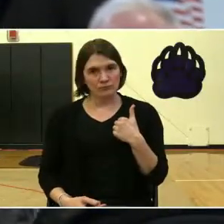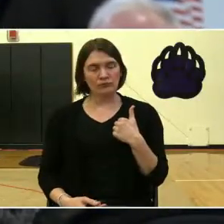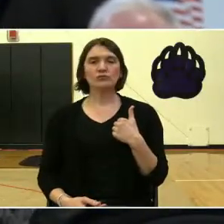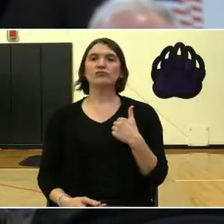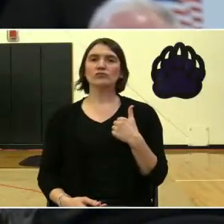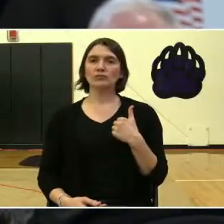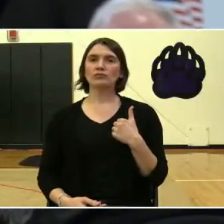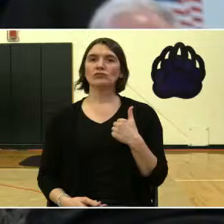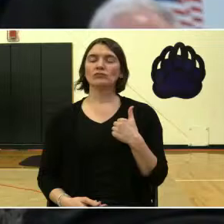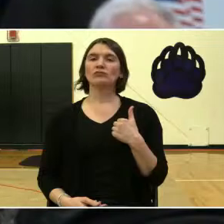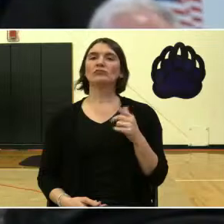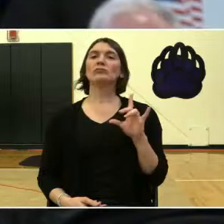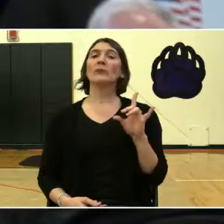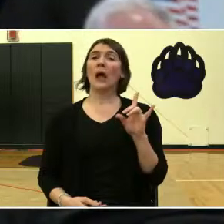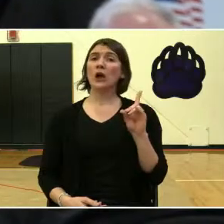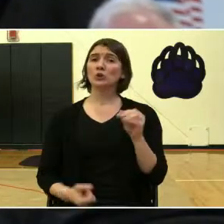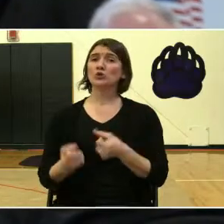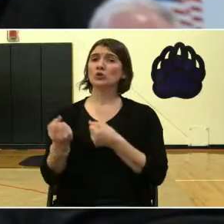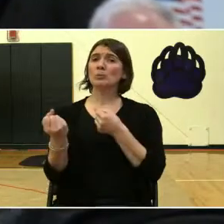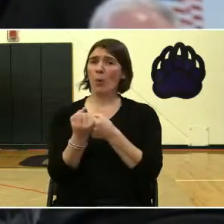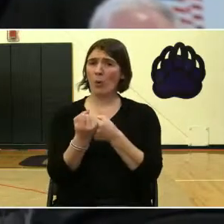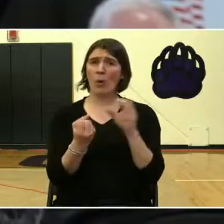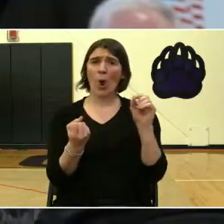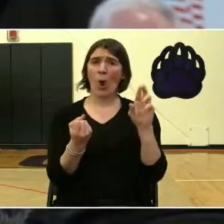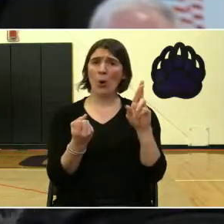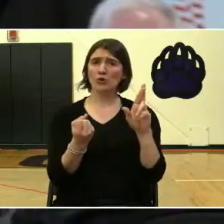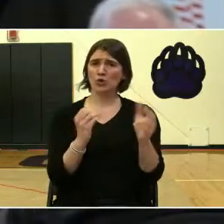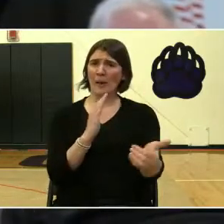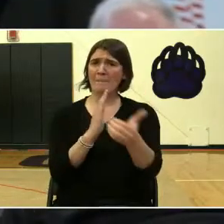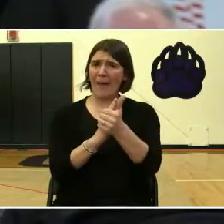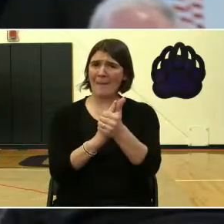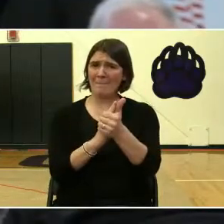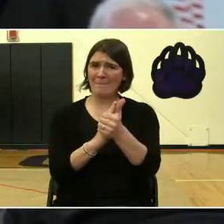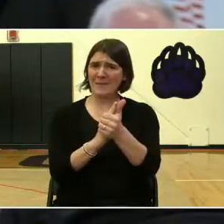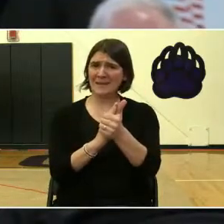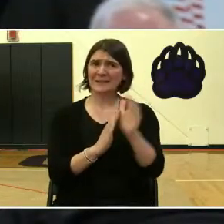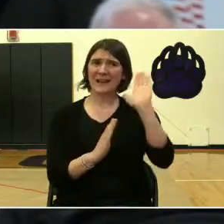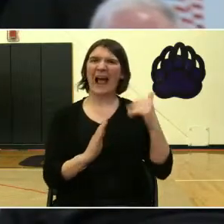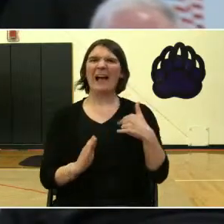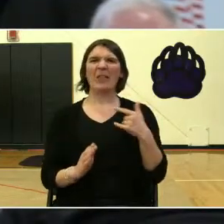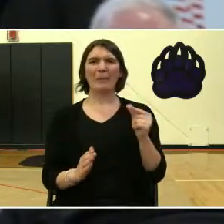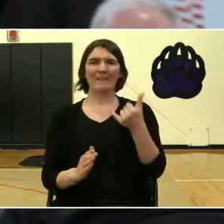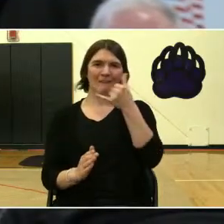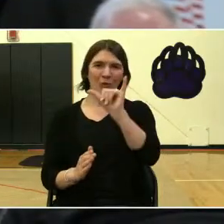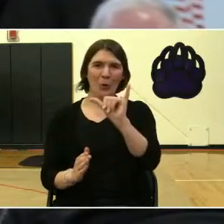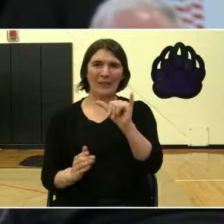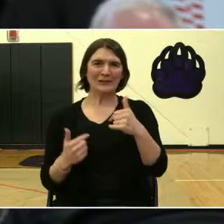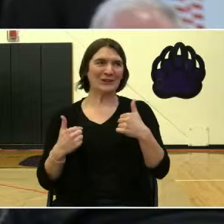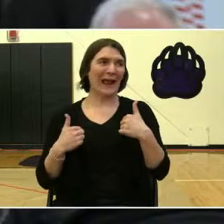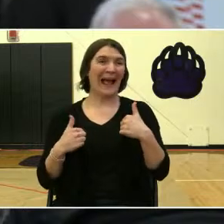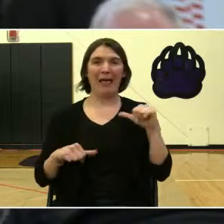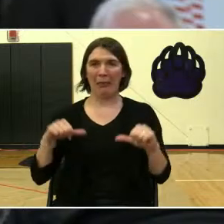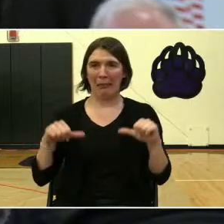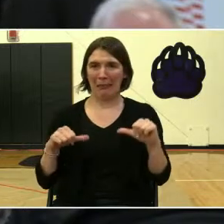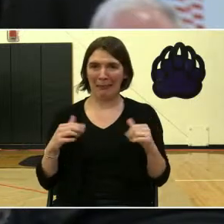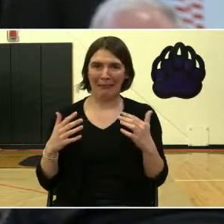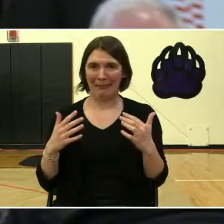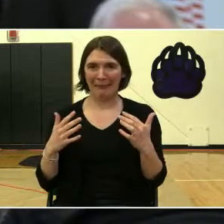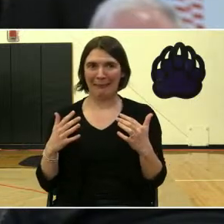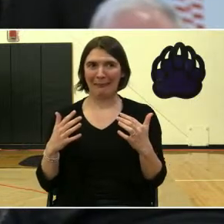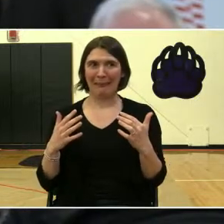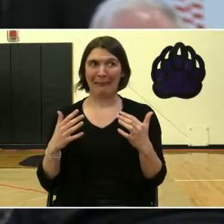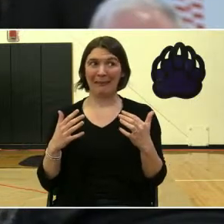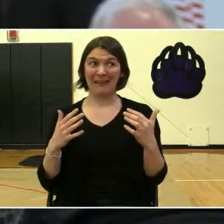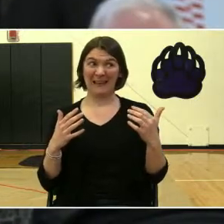uh support the ozer amendment which I feel a little foolish about because I'm not sure that there really is a